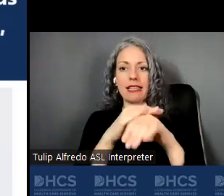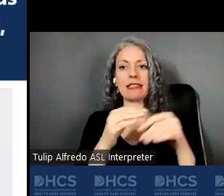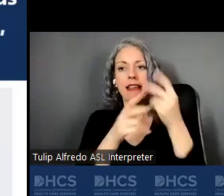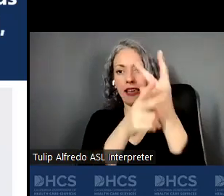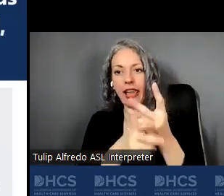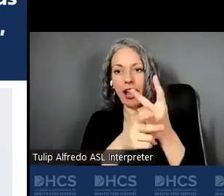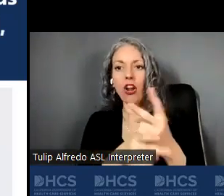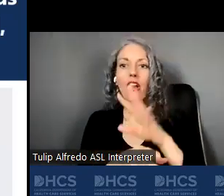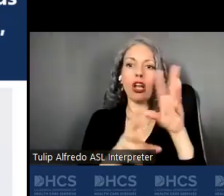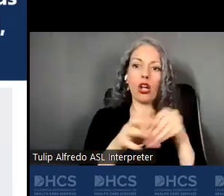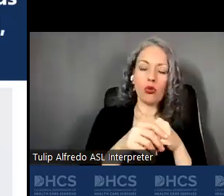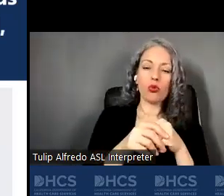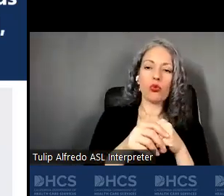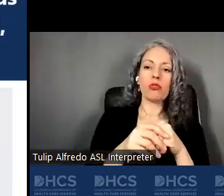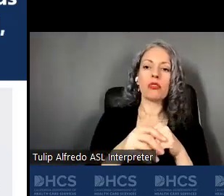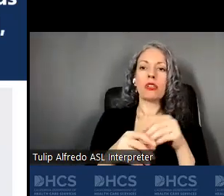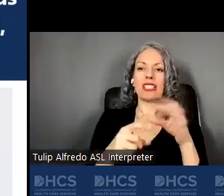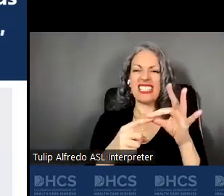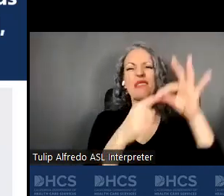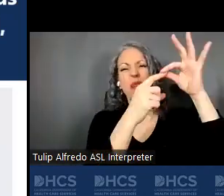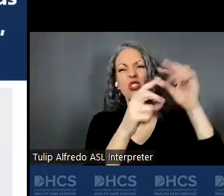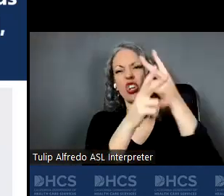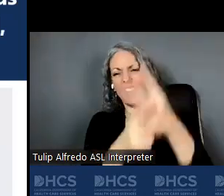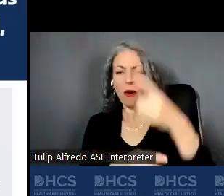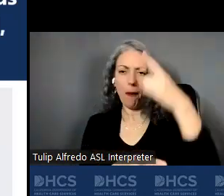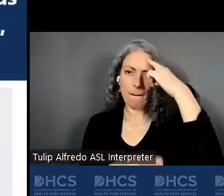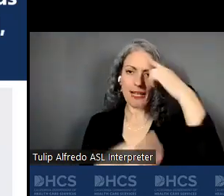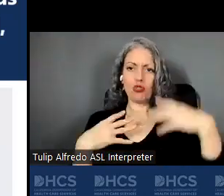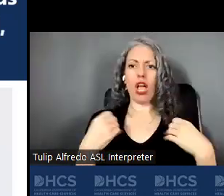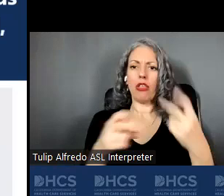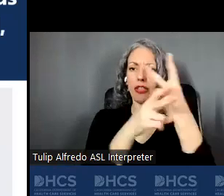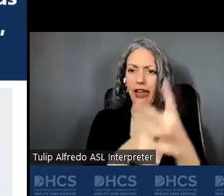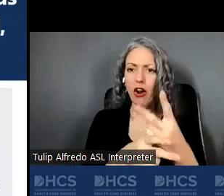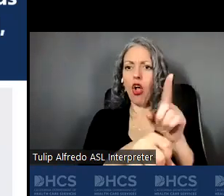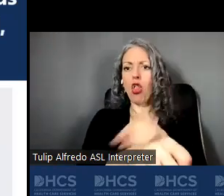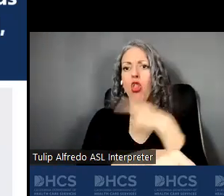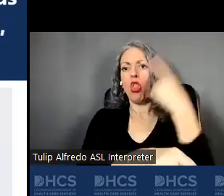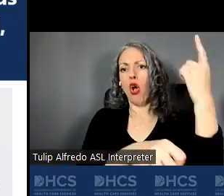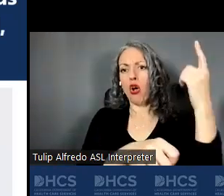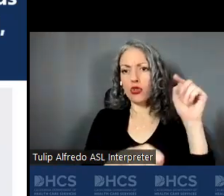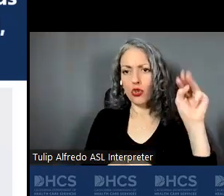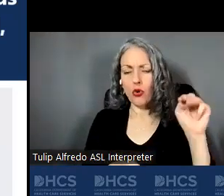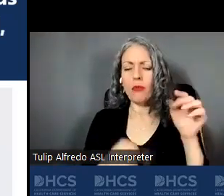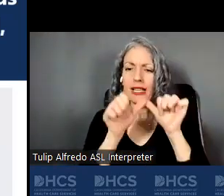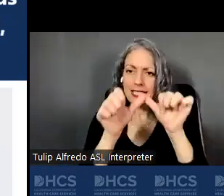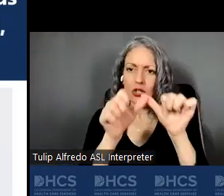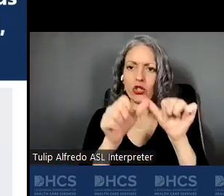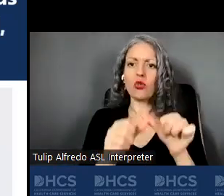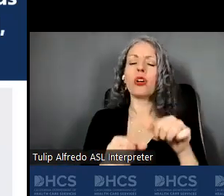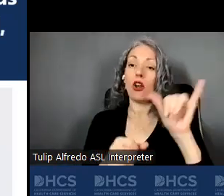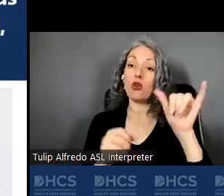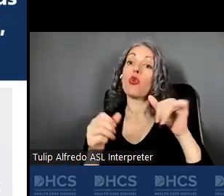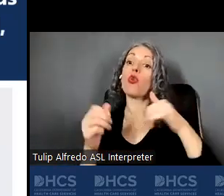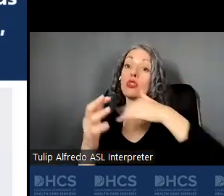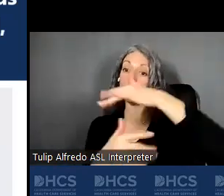including primary, specialty care, mental health care, long-term services and supports, and then of course, social services.